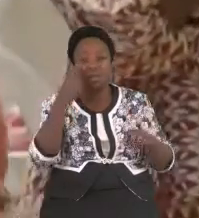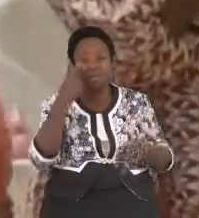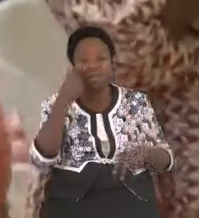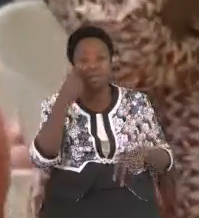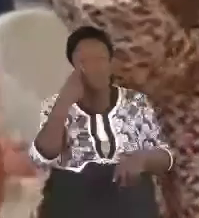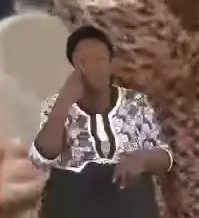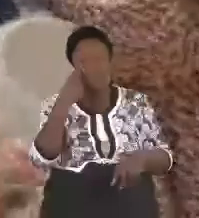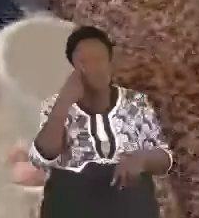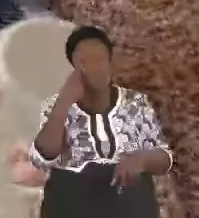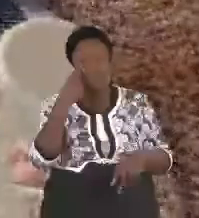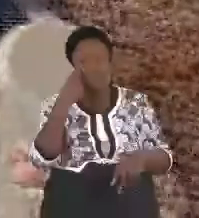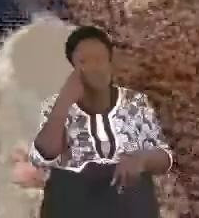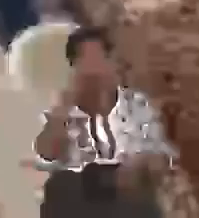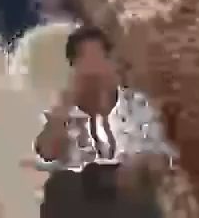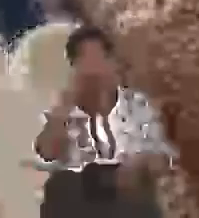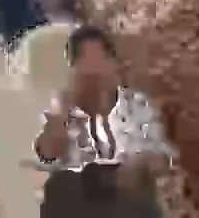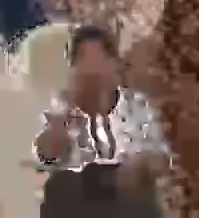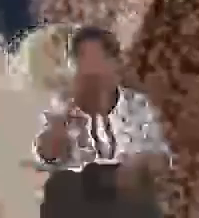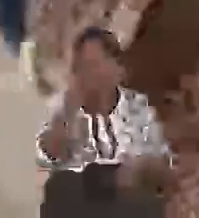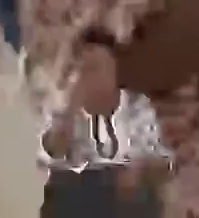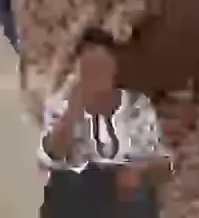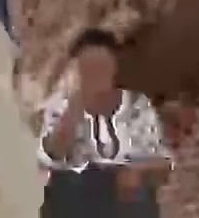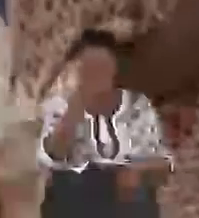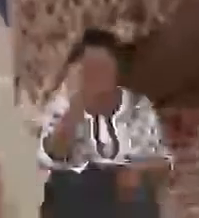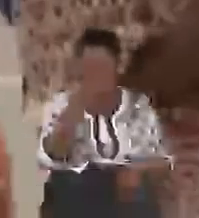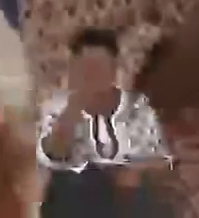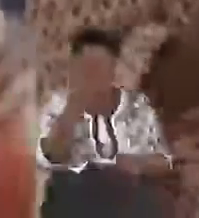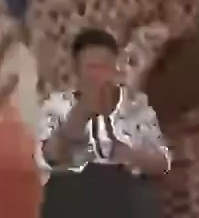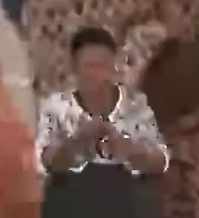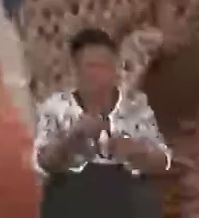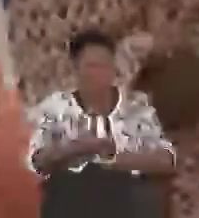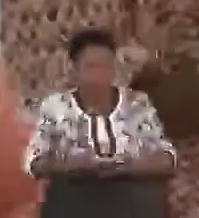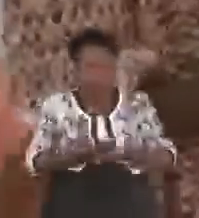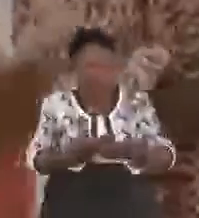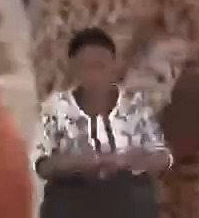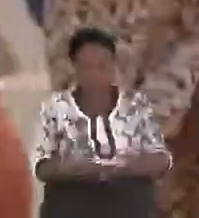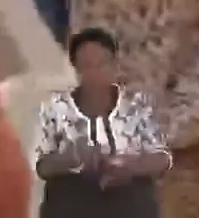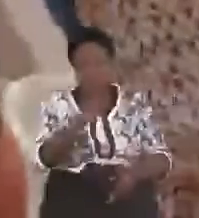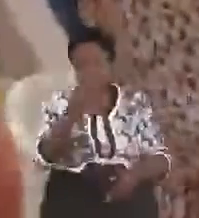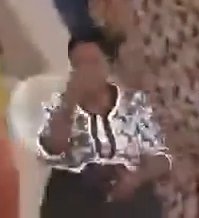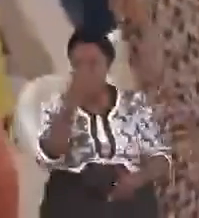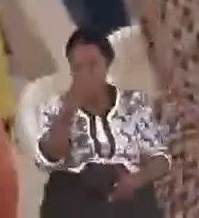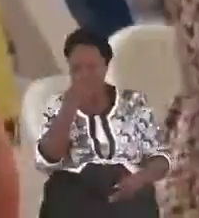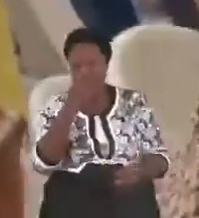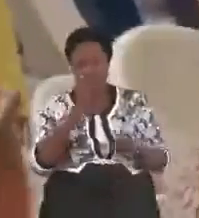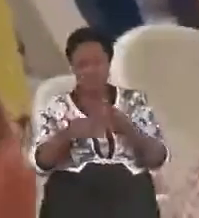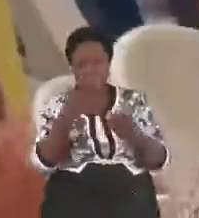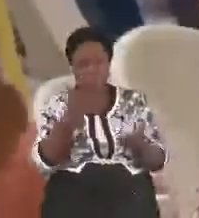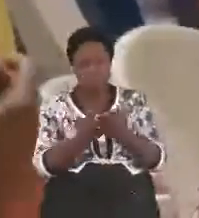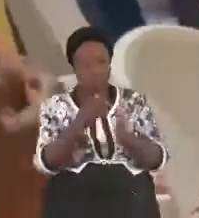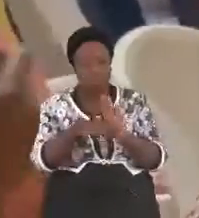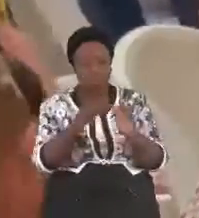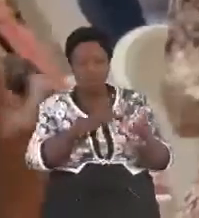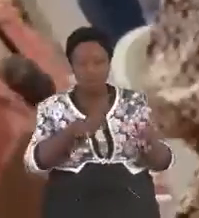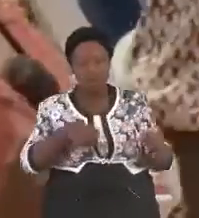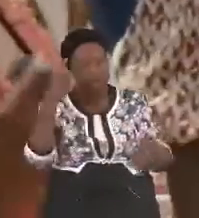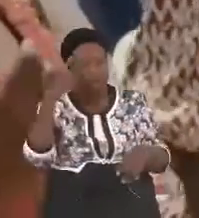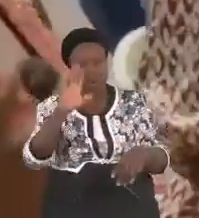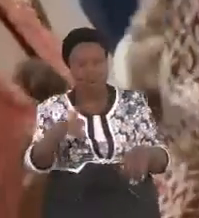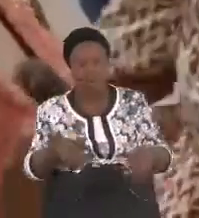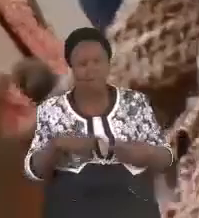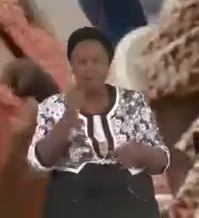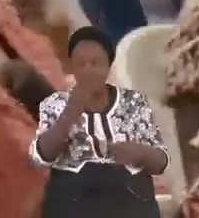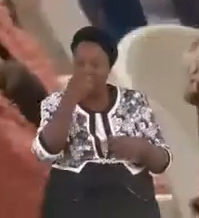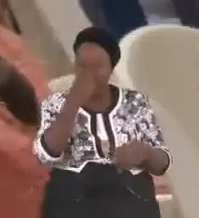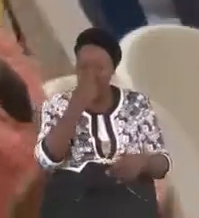oblige to the provision your blind to what the lord has come to bless